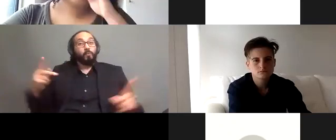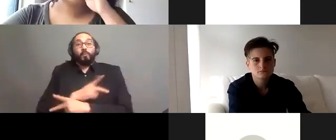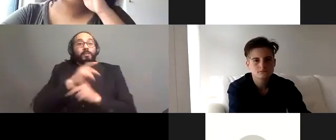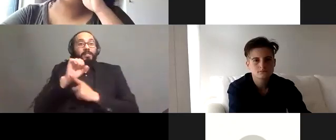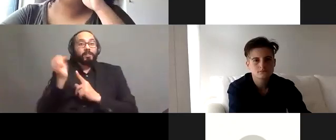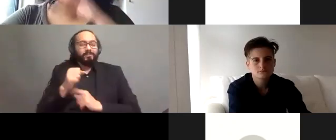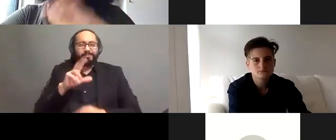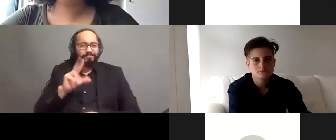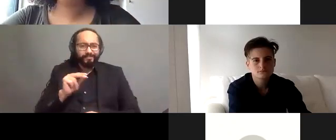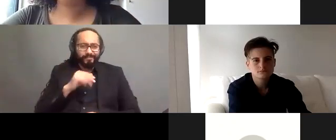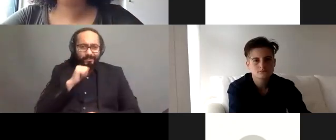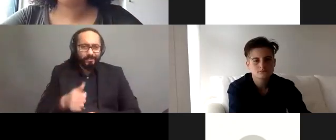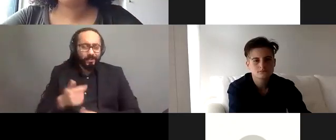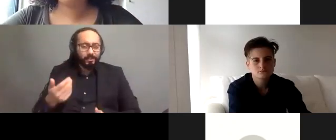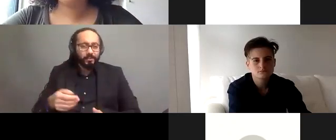like